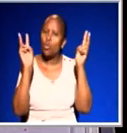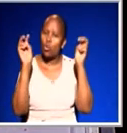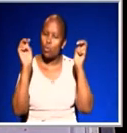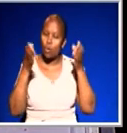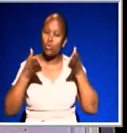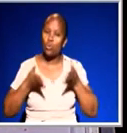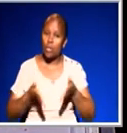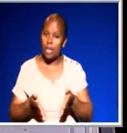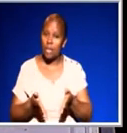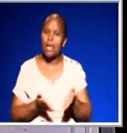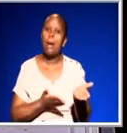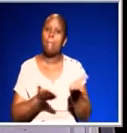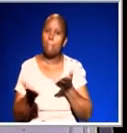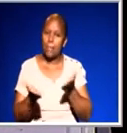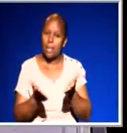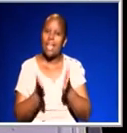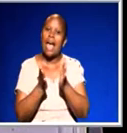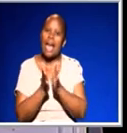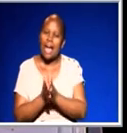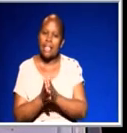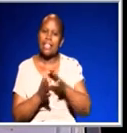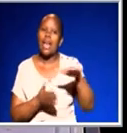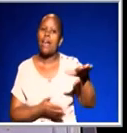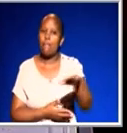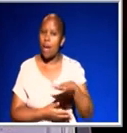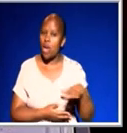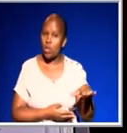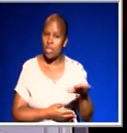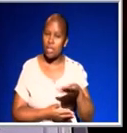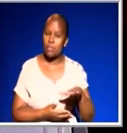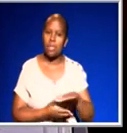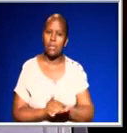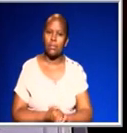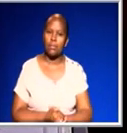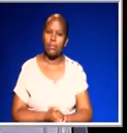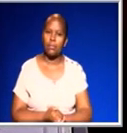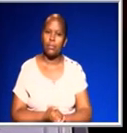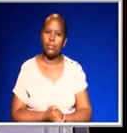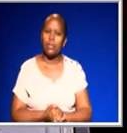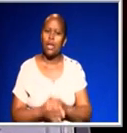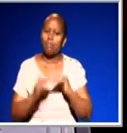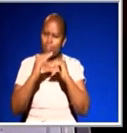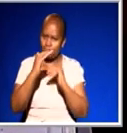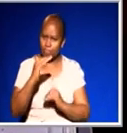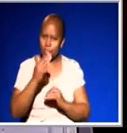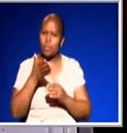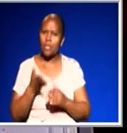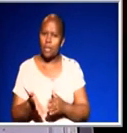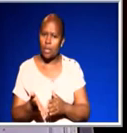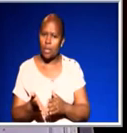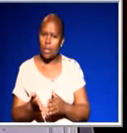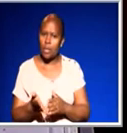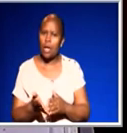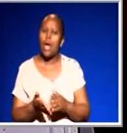is business and its environment. Our subtopic will be